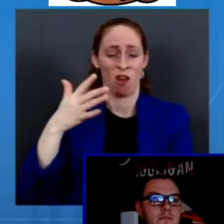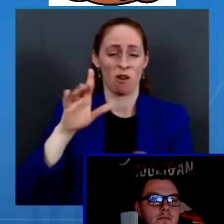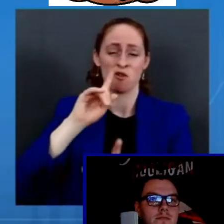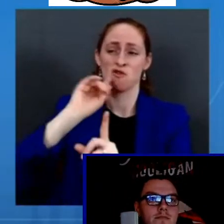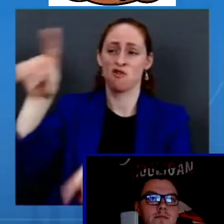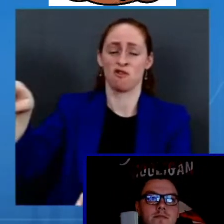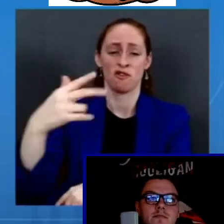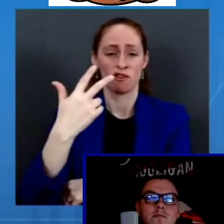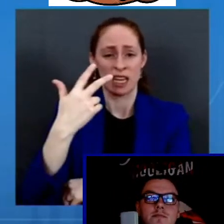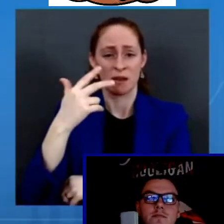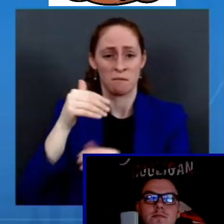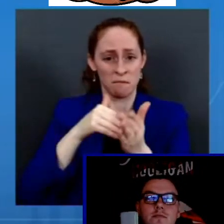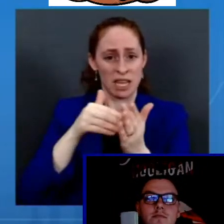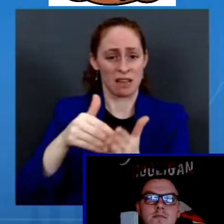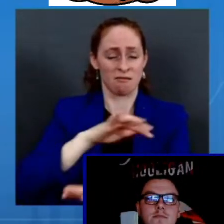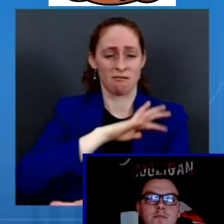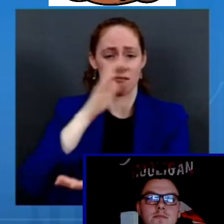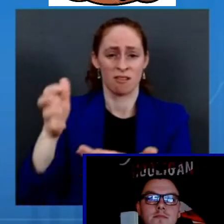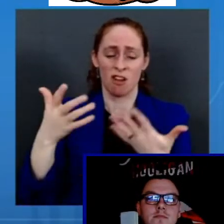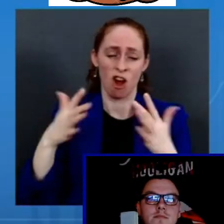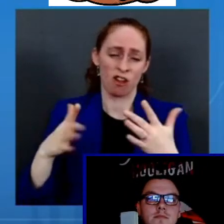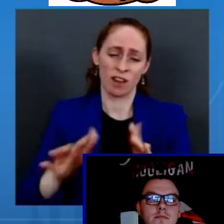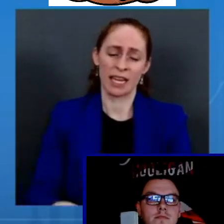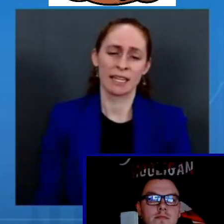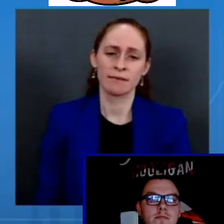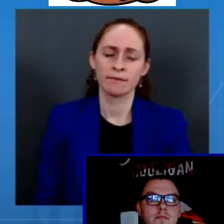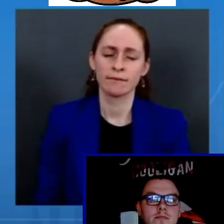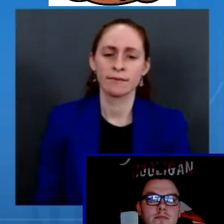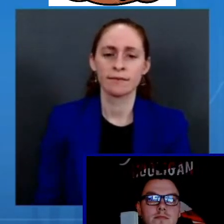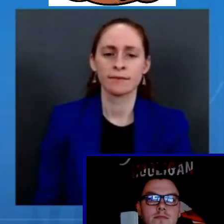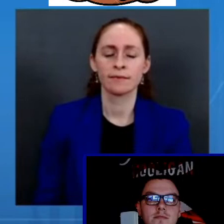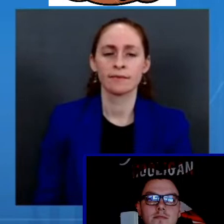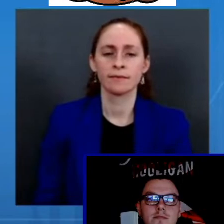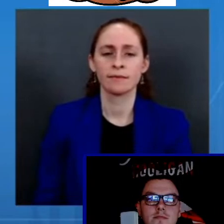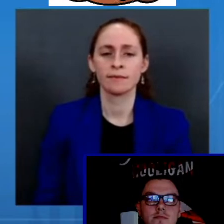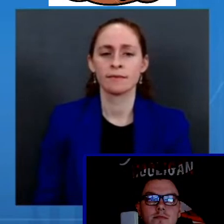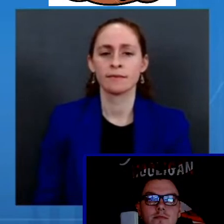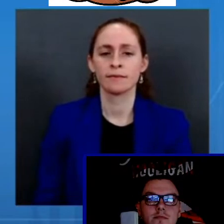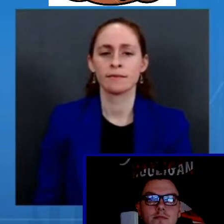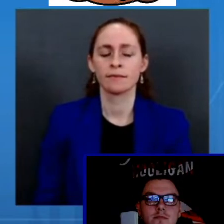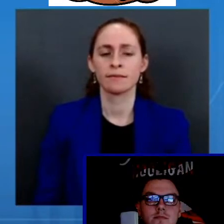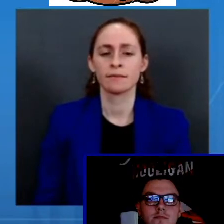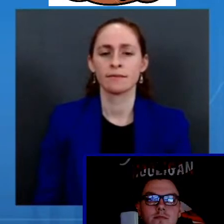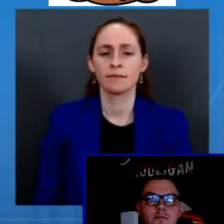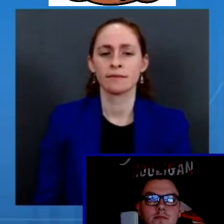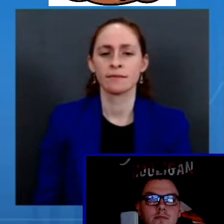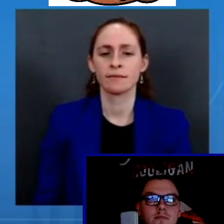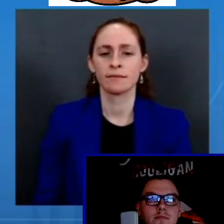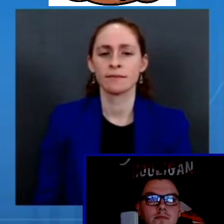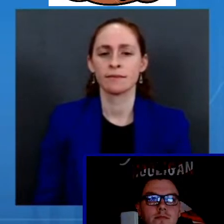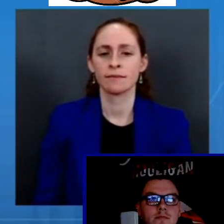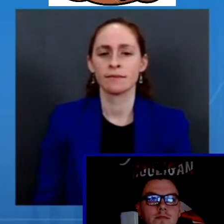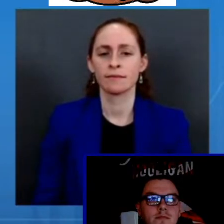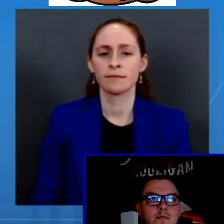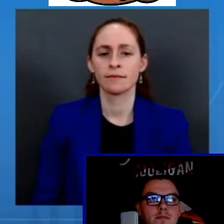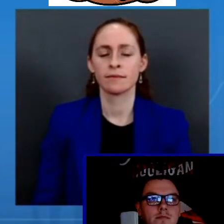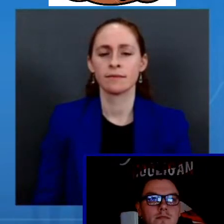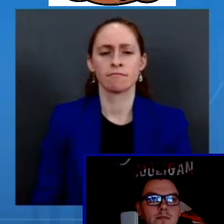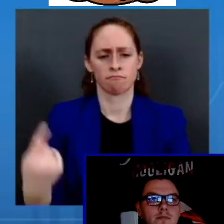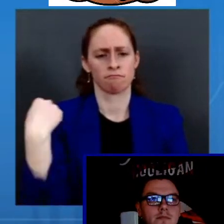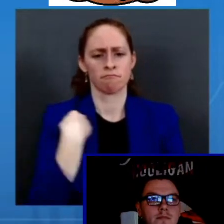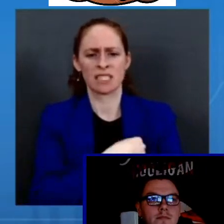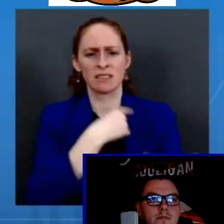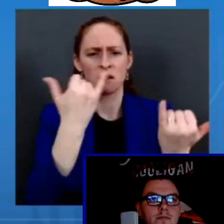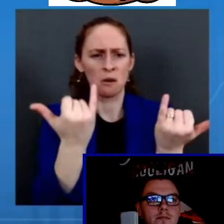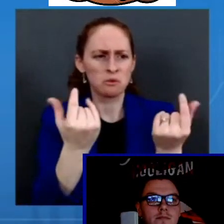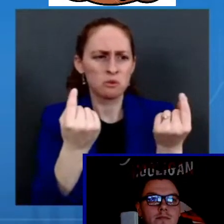that question, Josh. So we work with states, local governments, local jurisdictions, and work to get the best data that are possible from